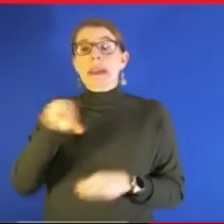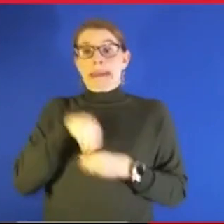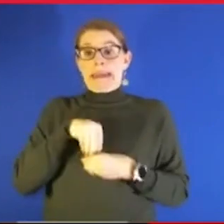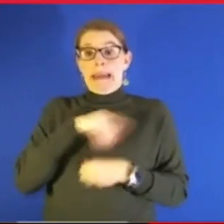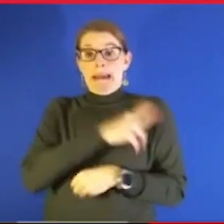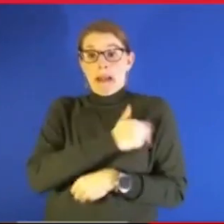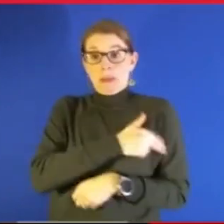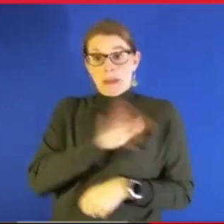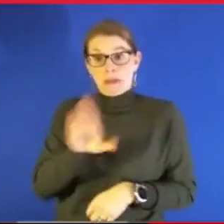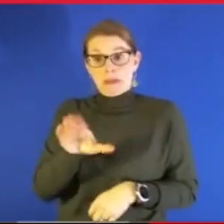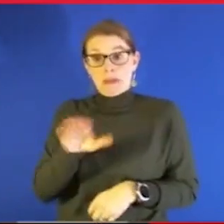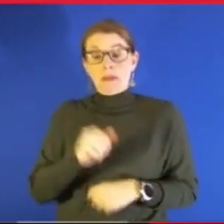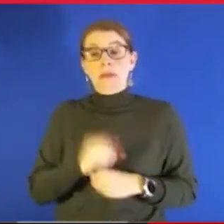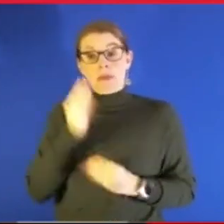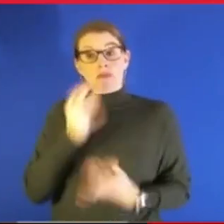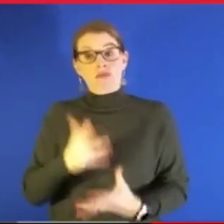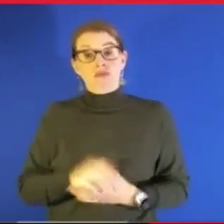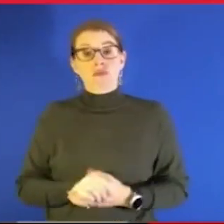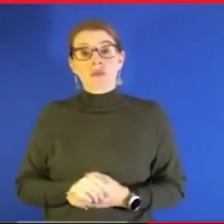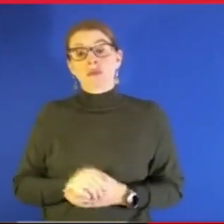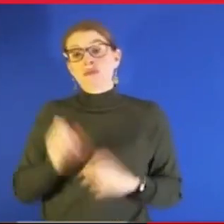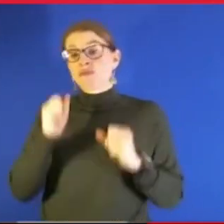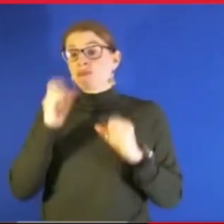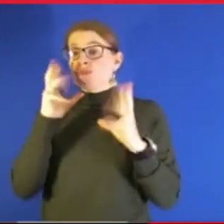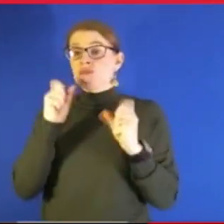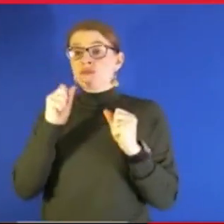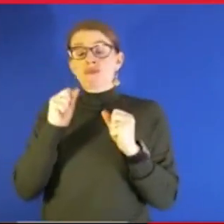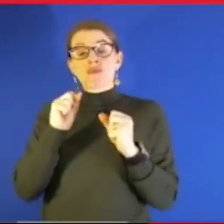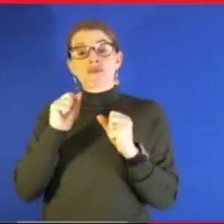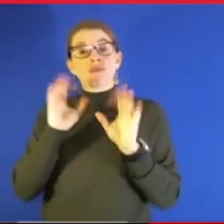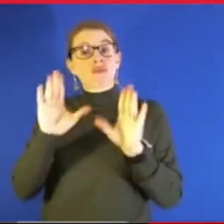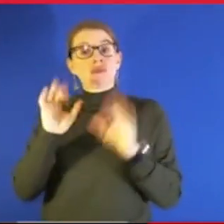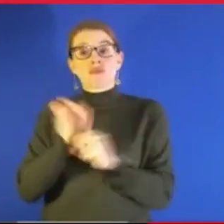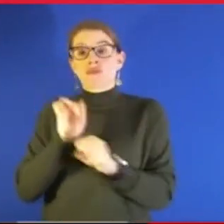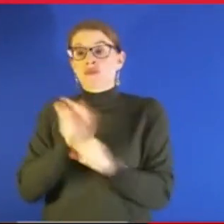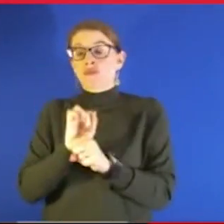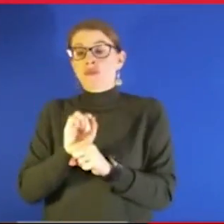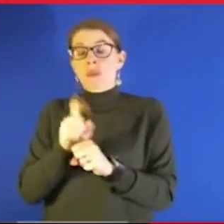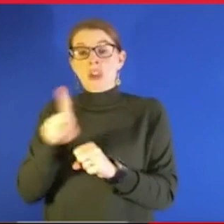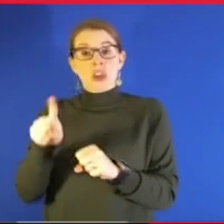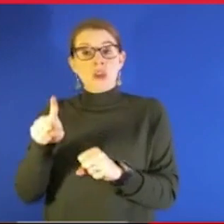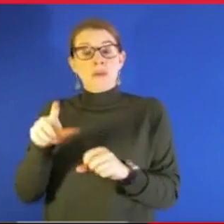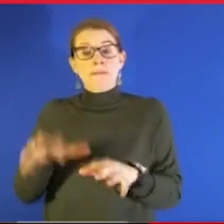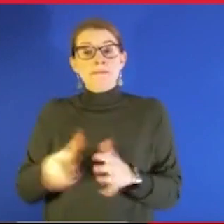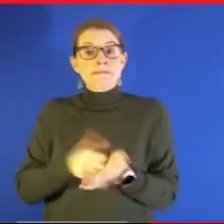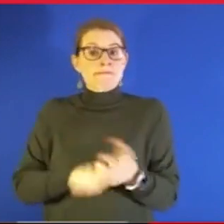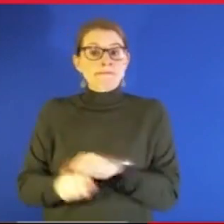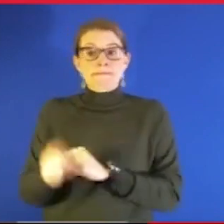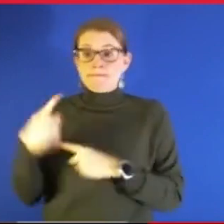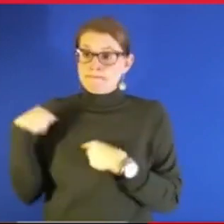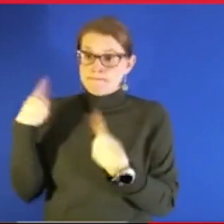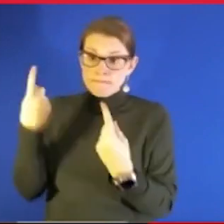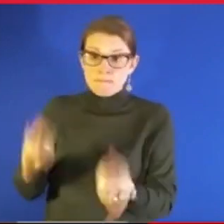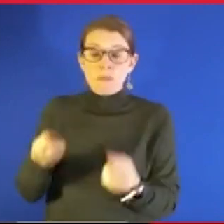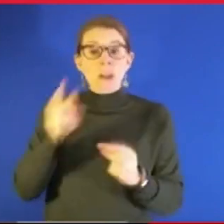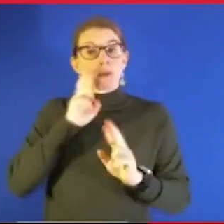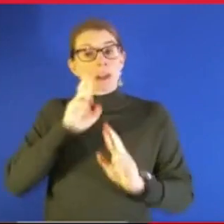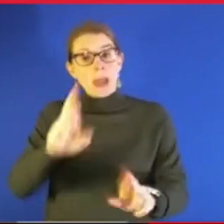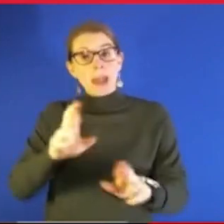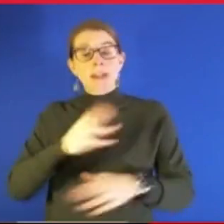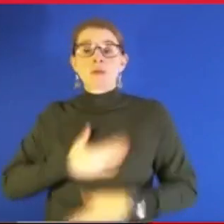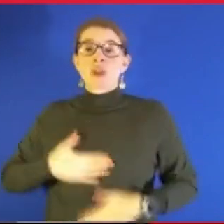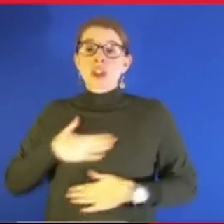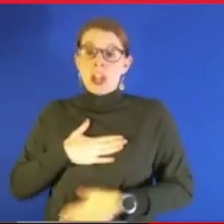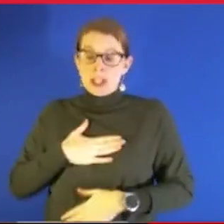hospital and the great and amazing work that you're doing. They've been doing for such a long time. Such great respect and appreciation